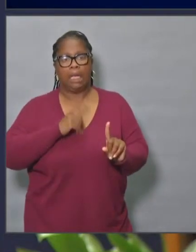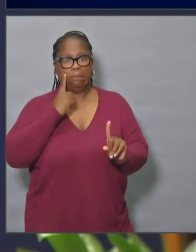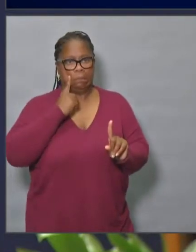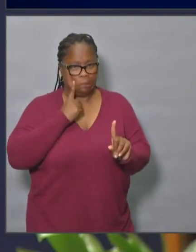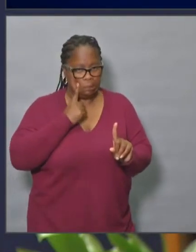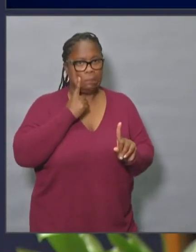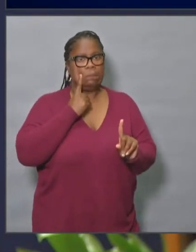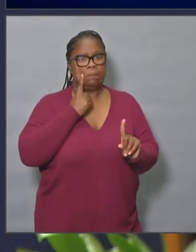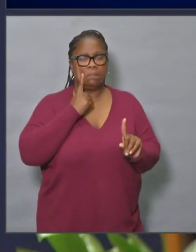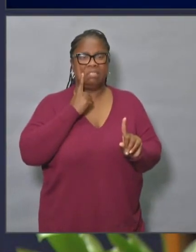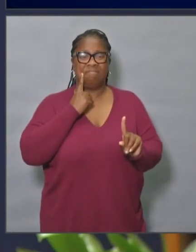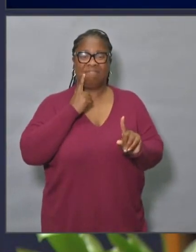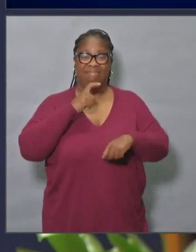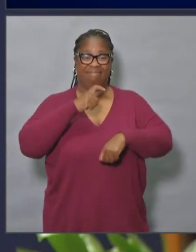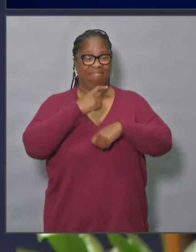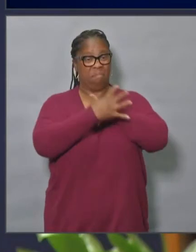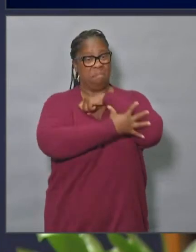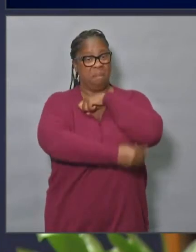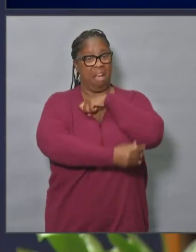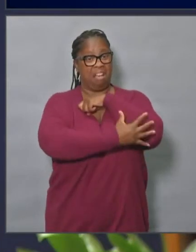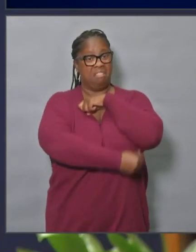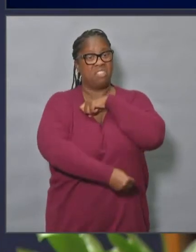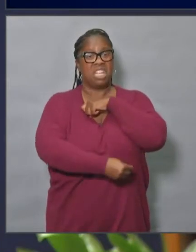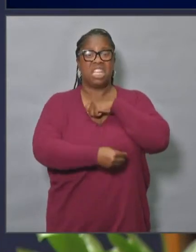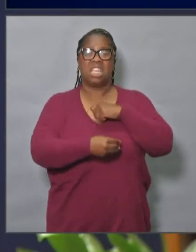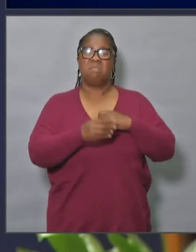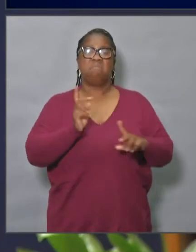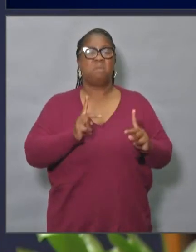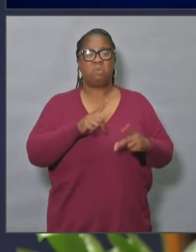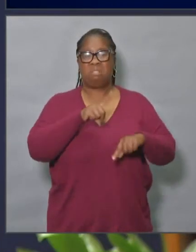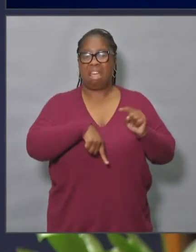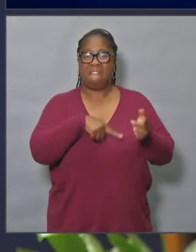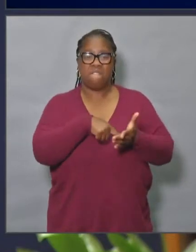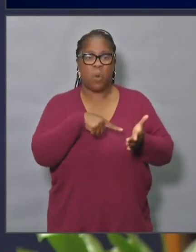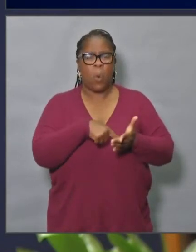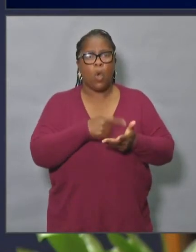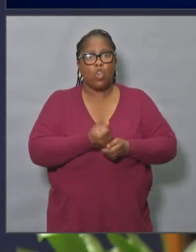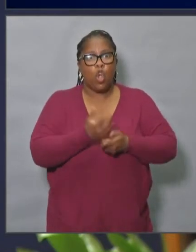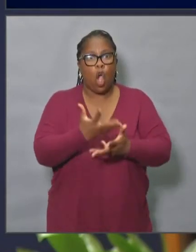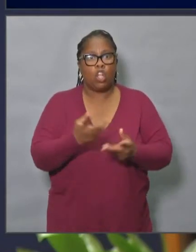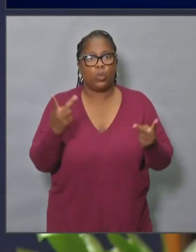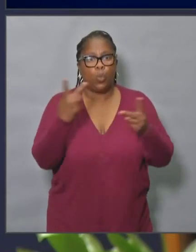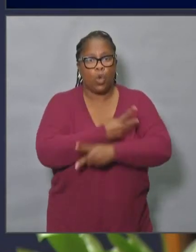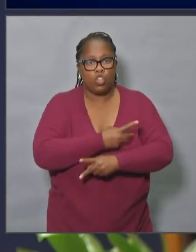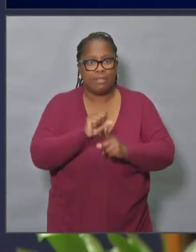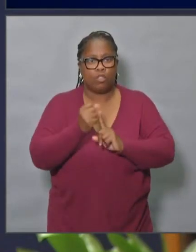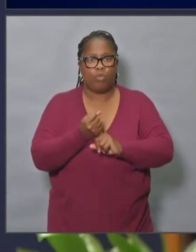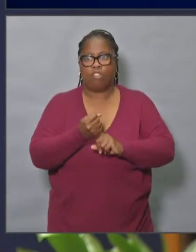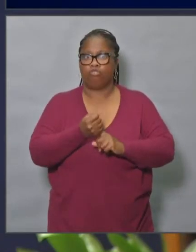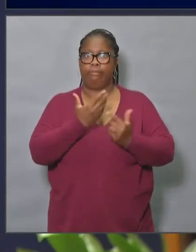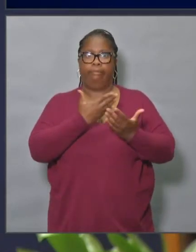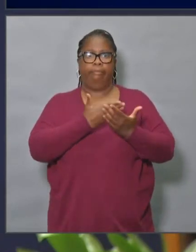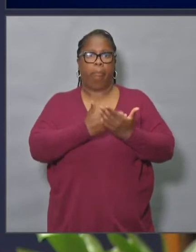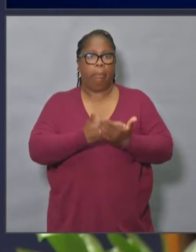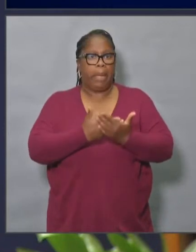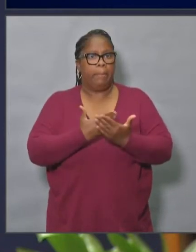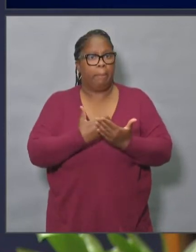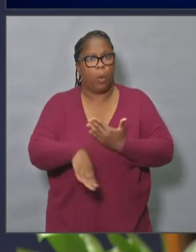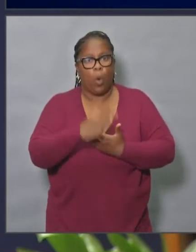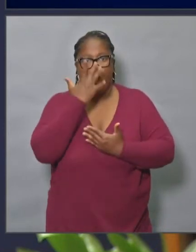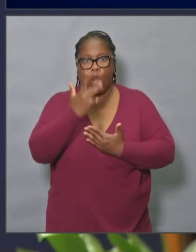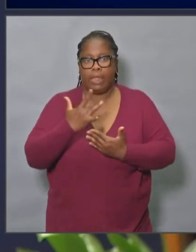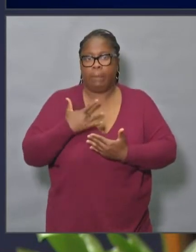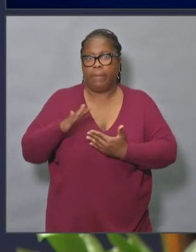time, poverty itself causes injury, it causes illness, it causes premature mortality and death through a variety of routes,